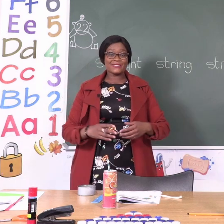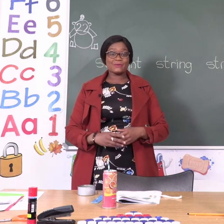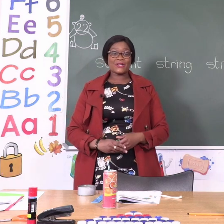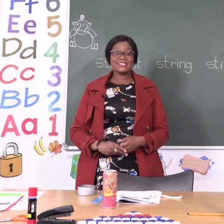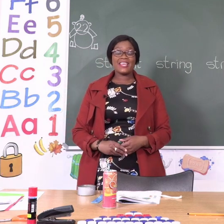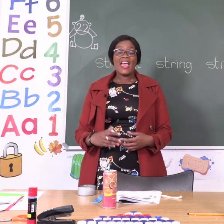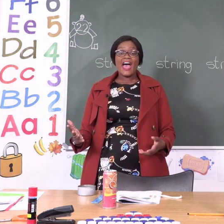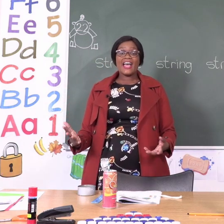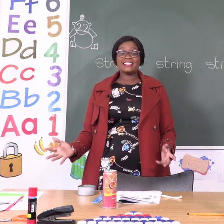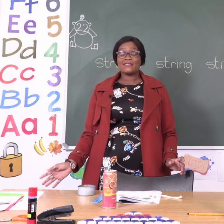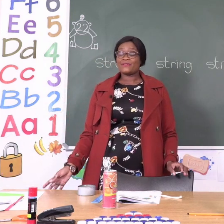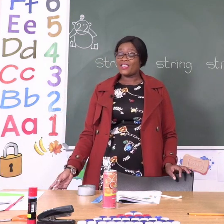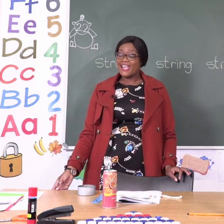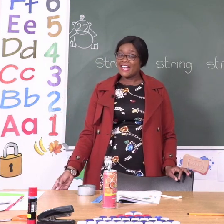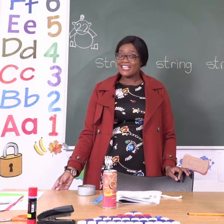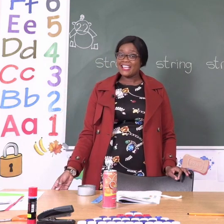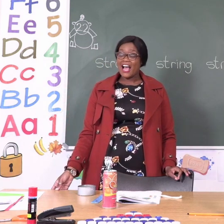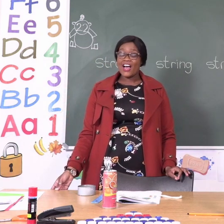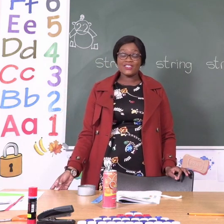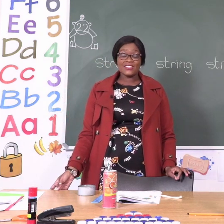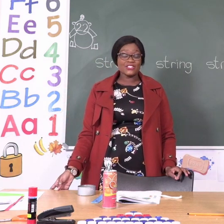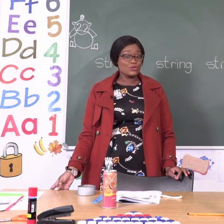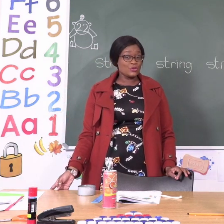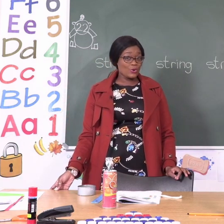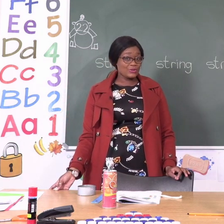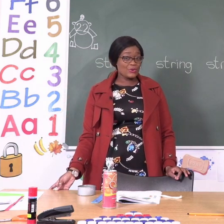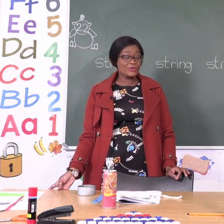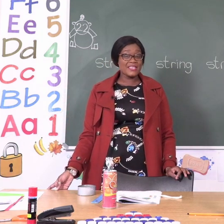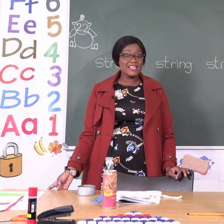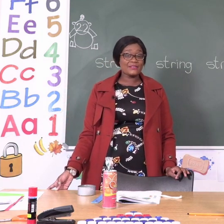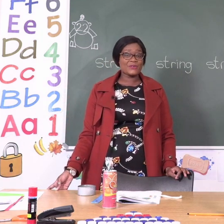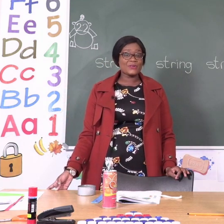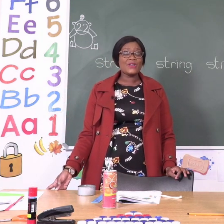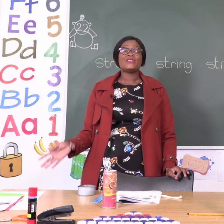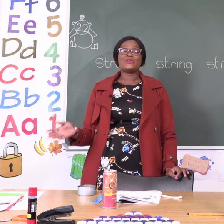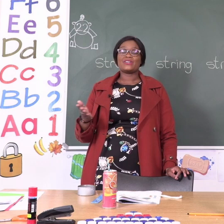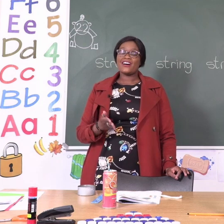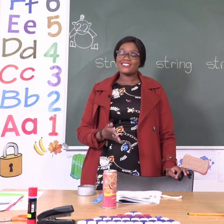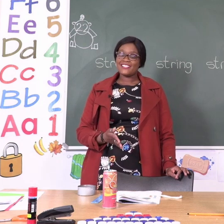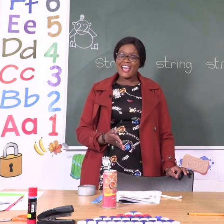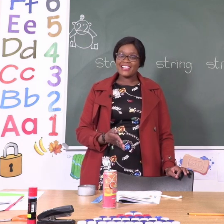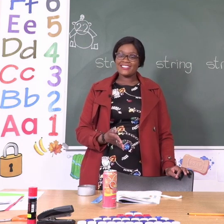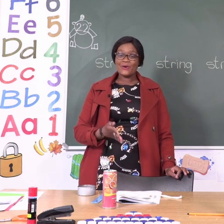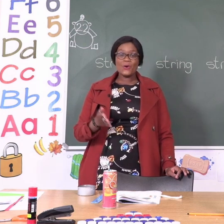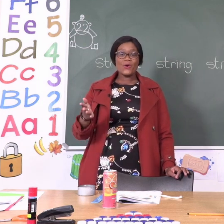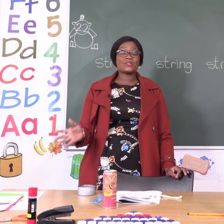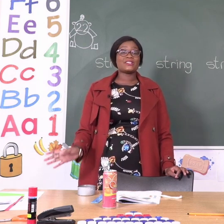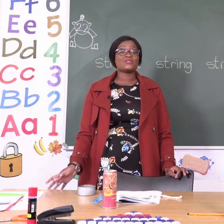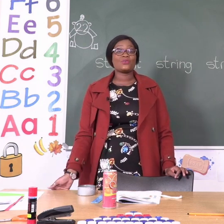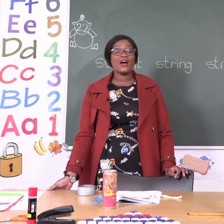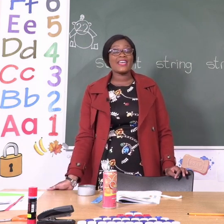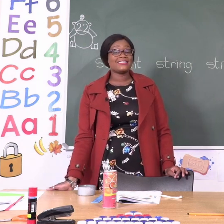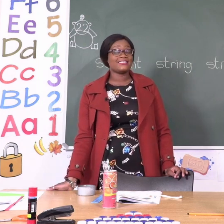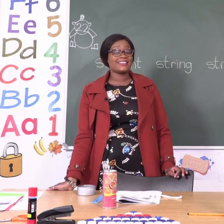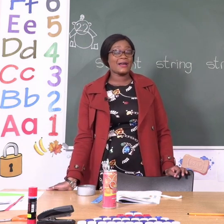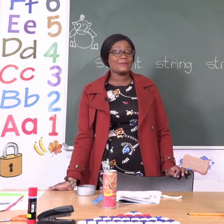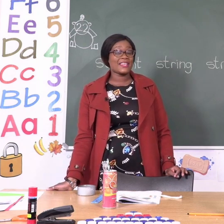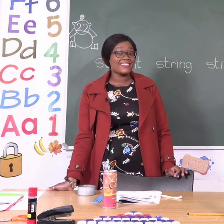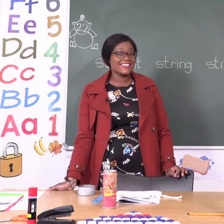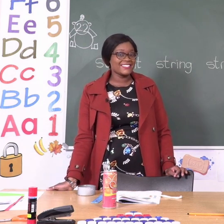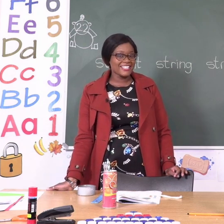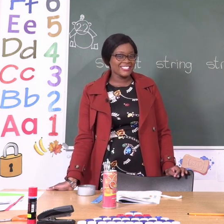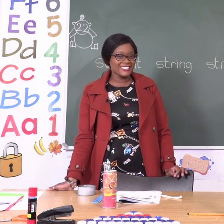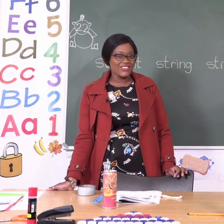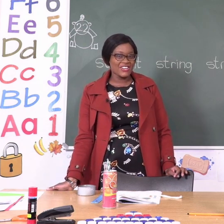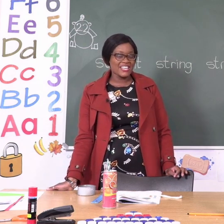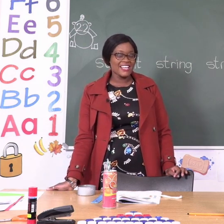practice these words, and if there are any other that you don't know the meaning for, you can ask an adult or you can try and look it up